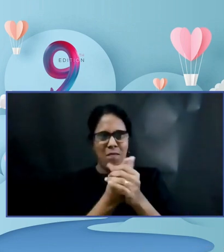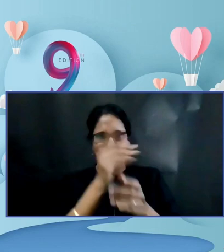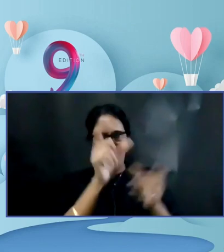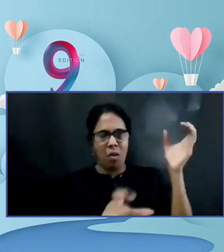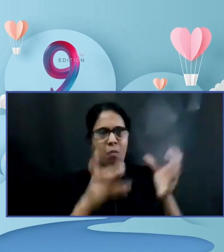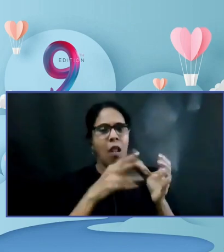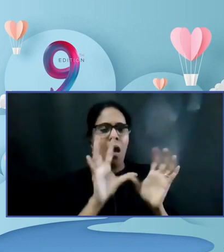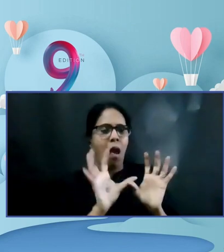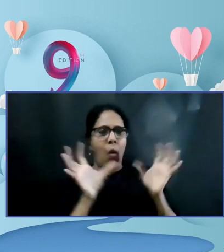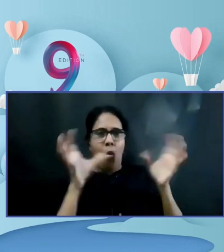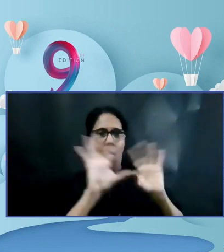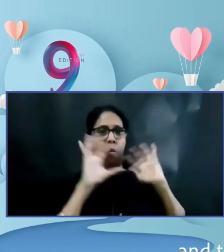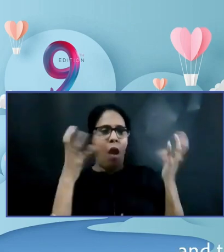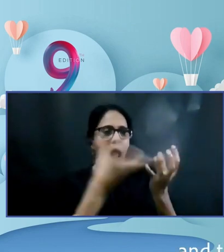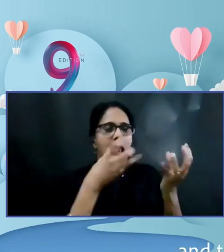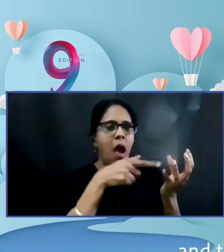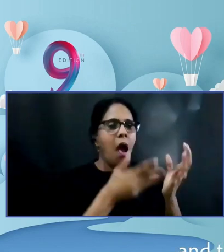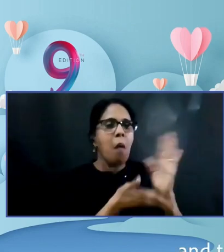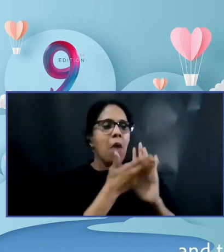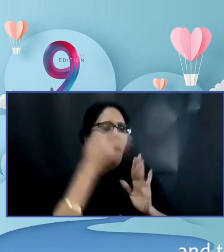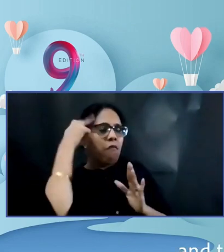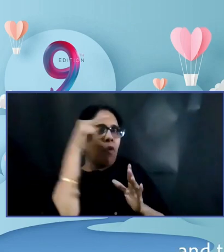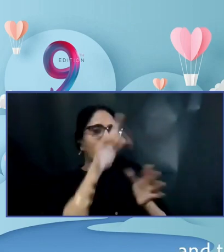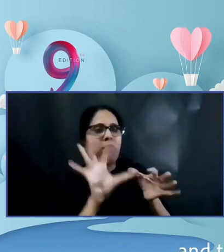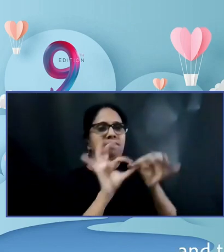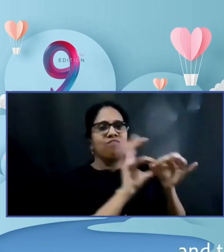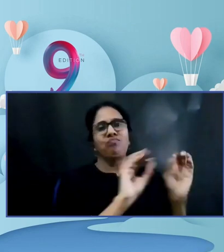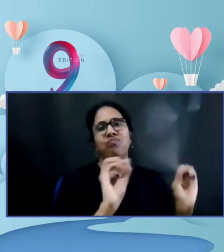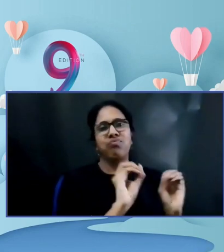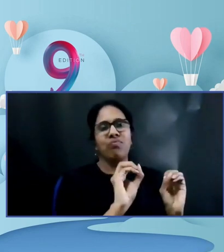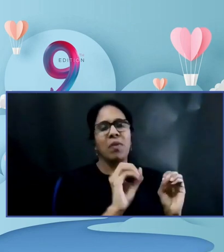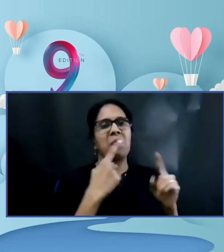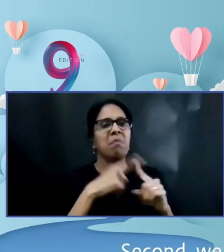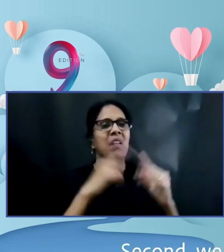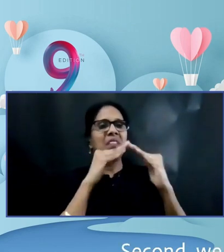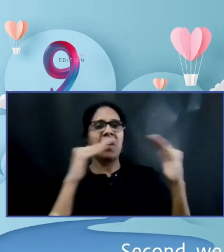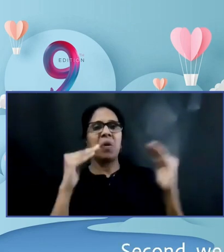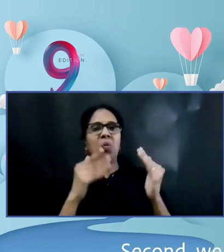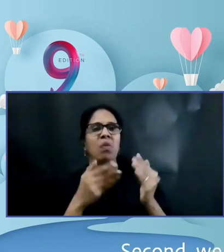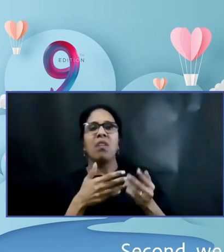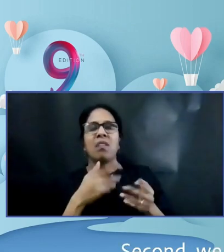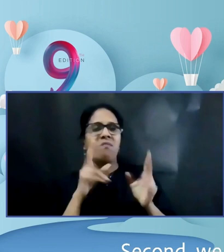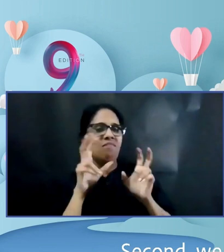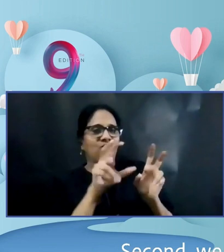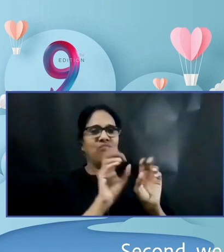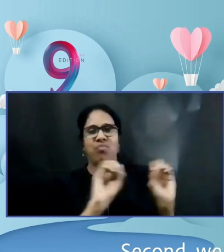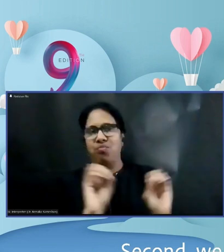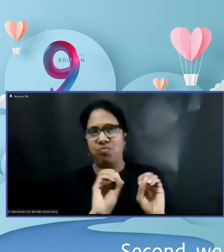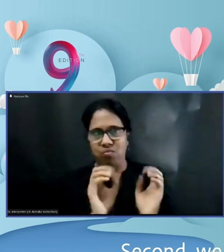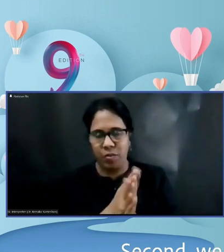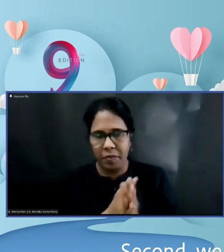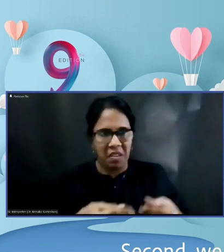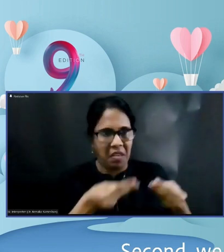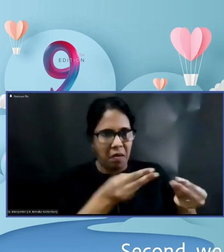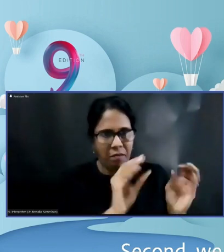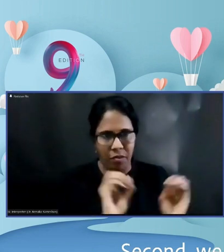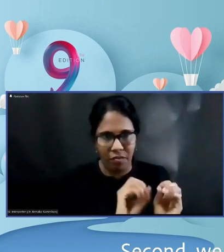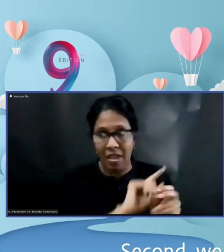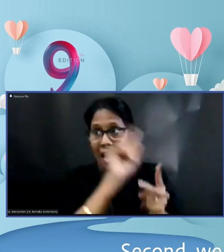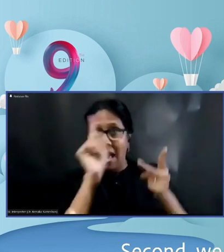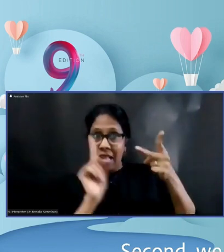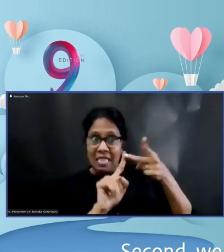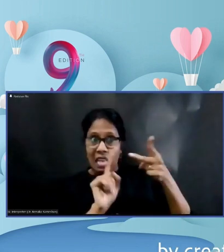world that wasn't built for them and that doesn't treat them equally. Second, we want to eradicate the